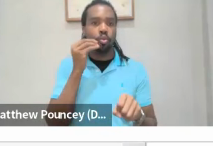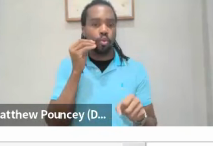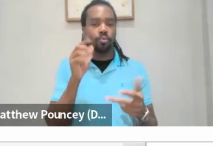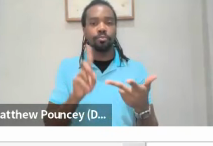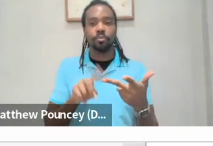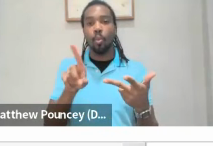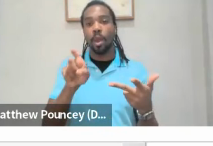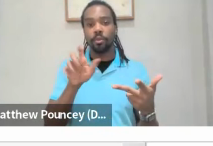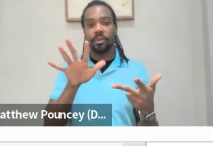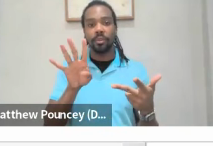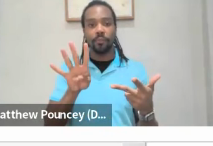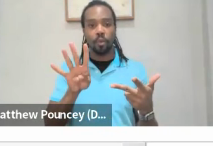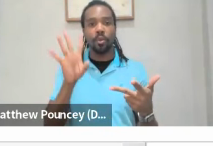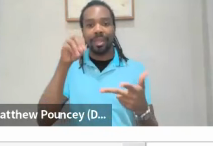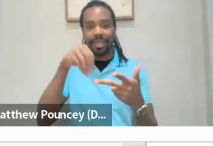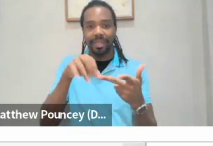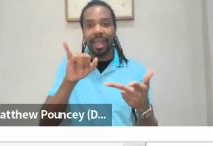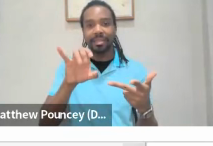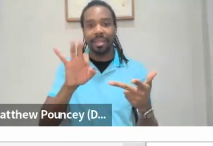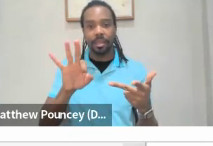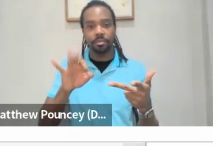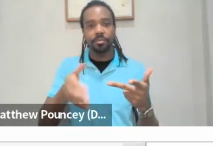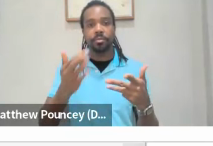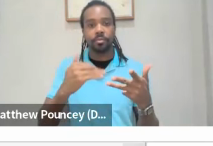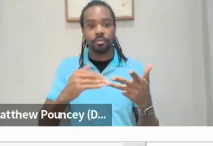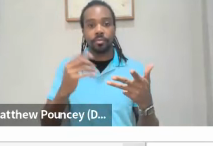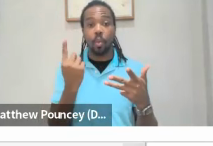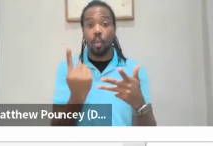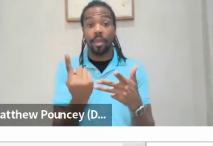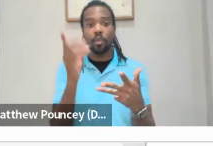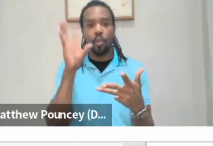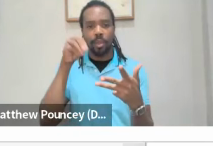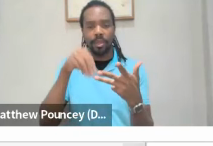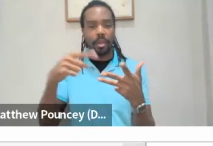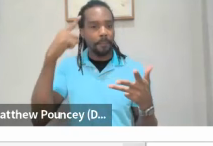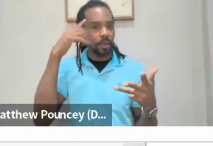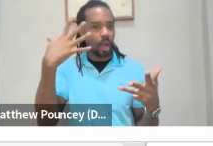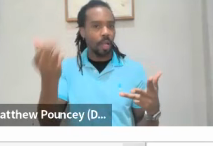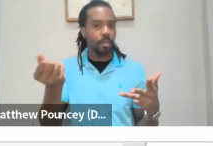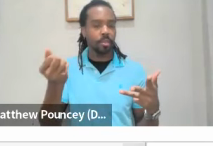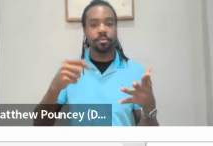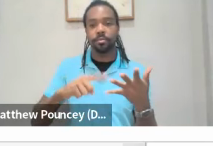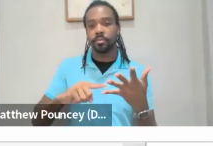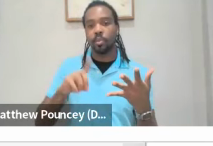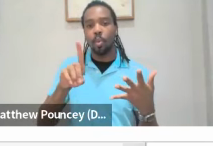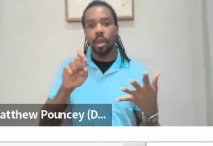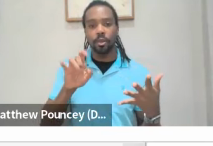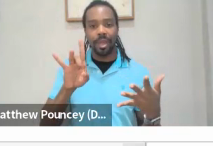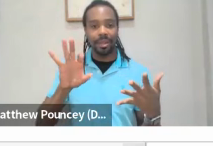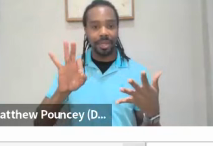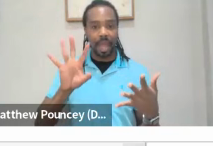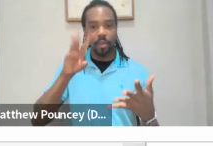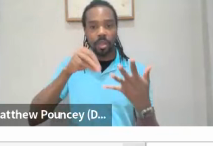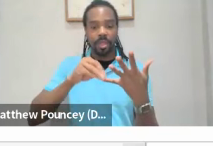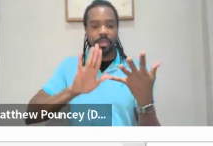154 in intermediate care facilities, 1 in a mental health facility, 189 in